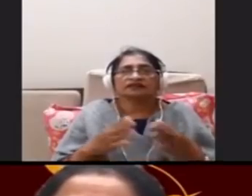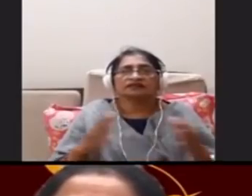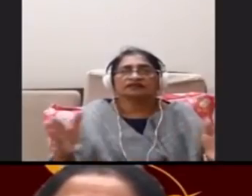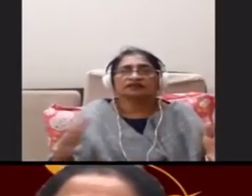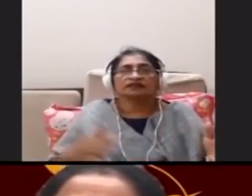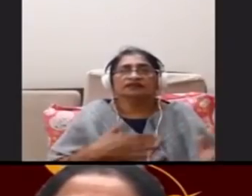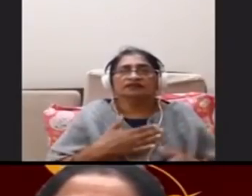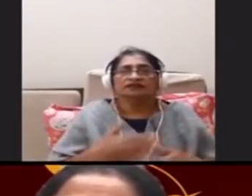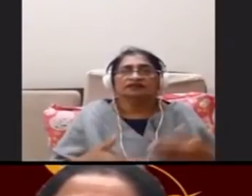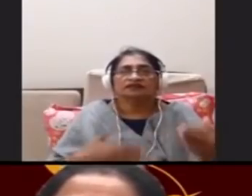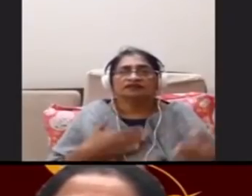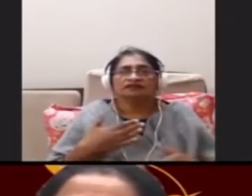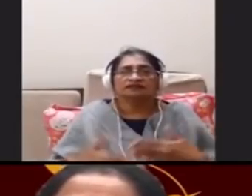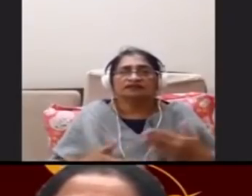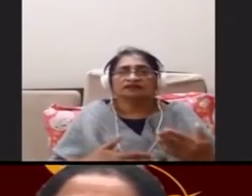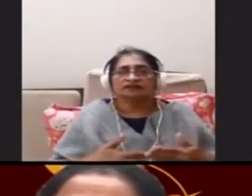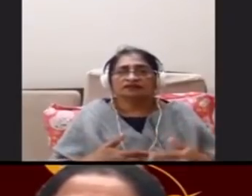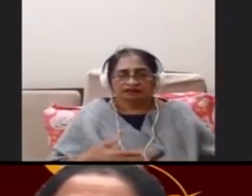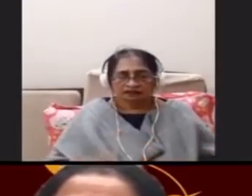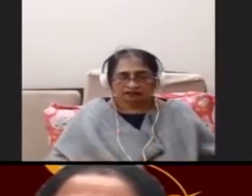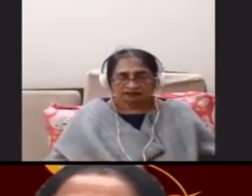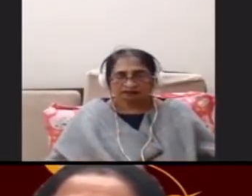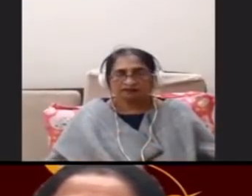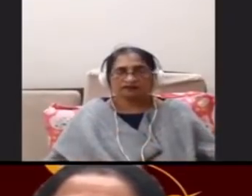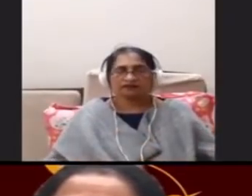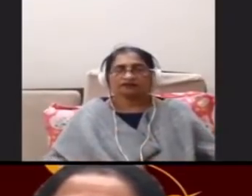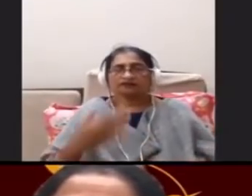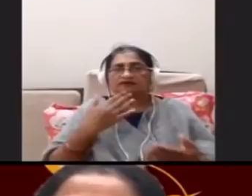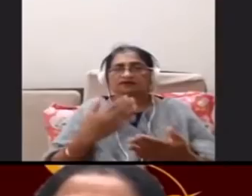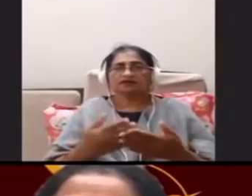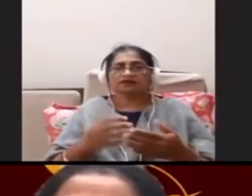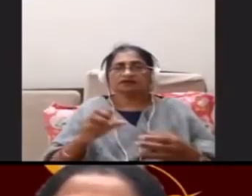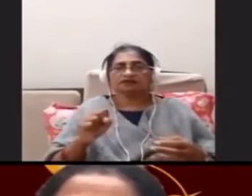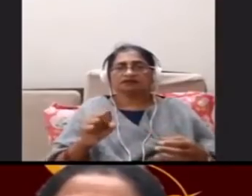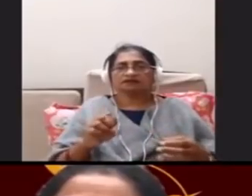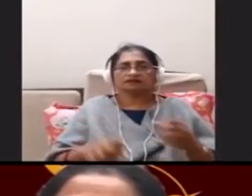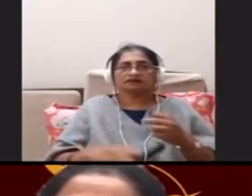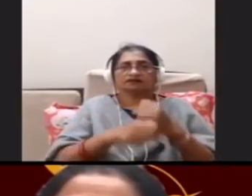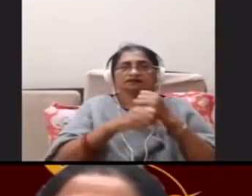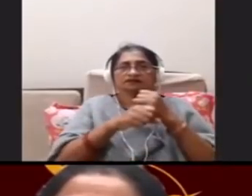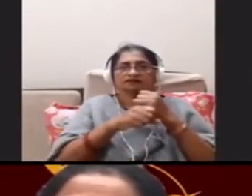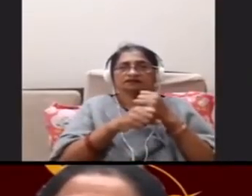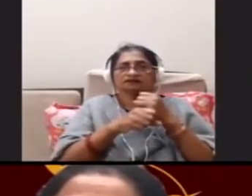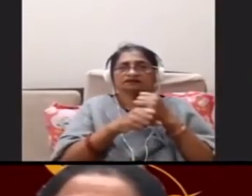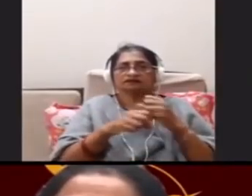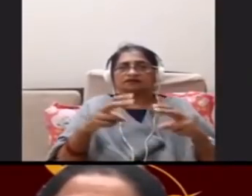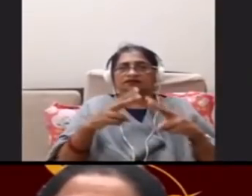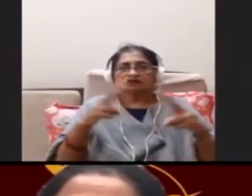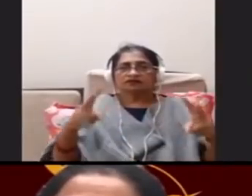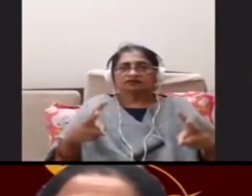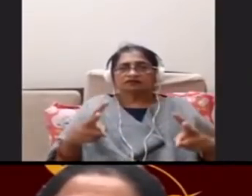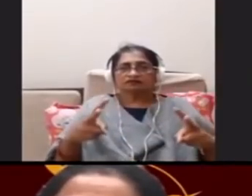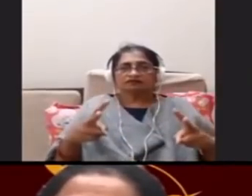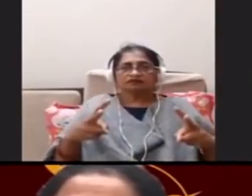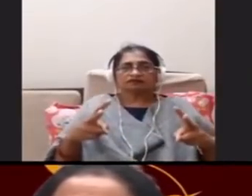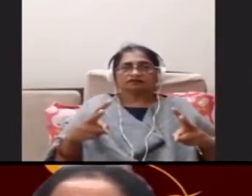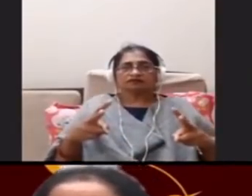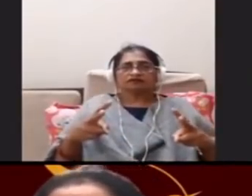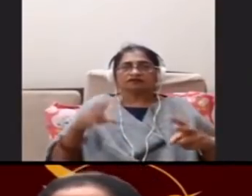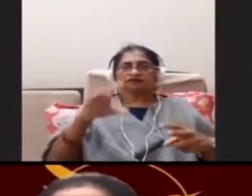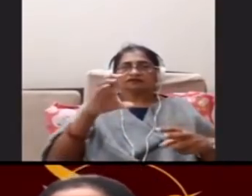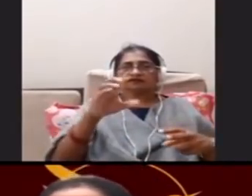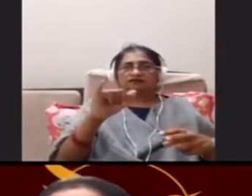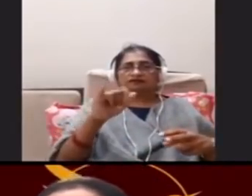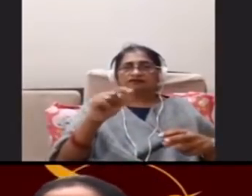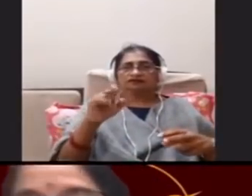honored, and thankful for this. Thank you so much for the support. I'm very grateful to our city. You know, we've